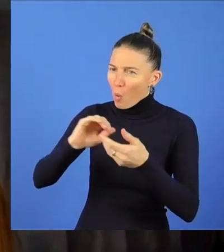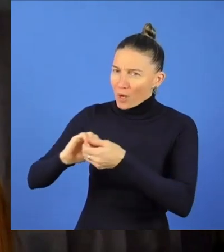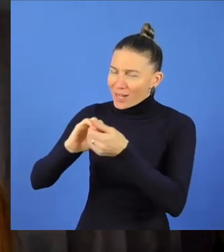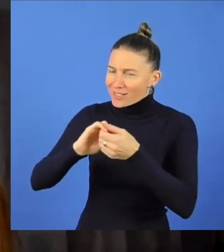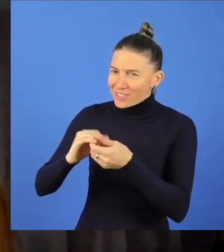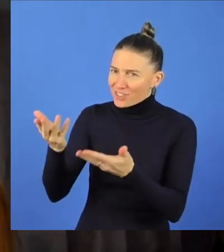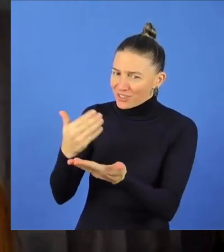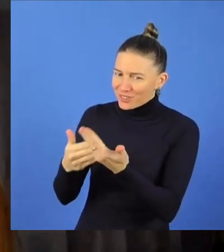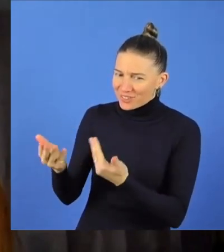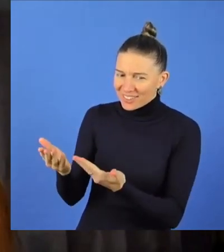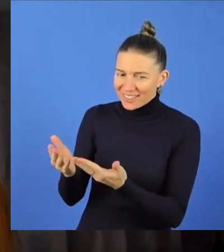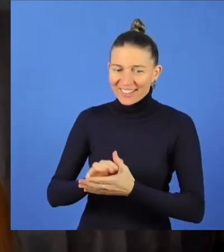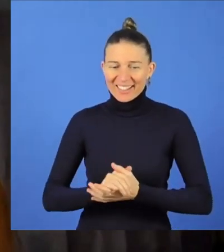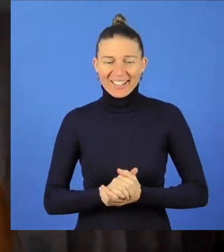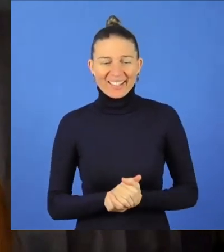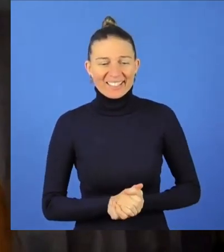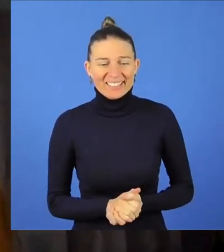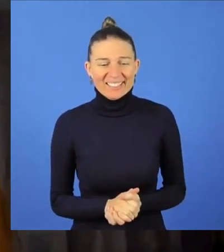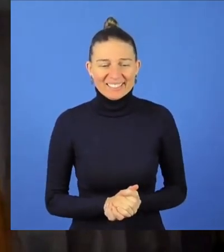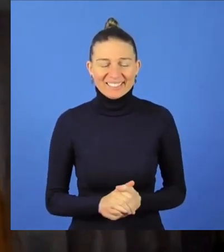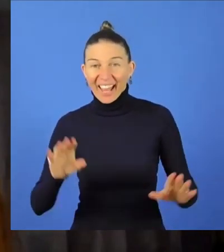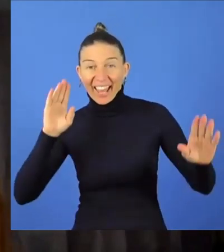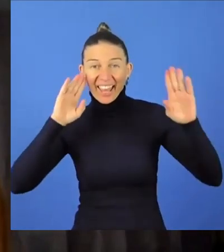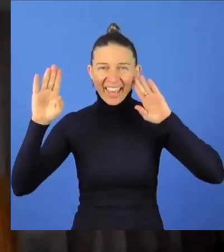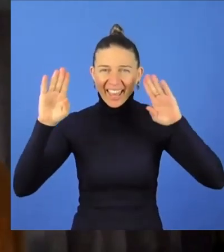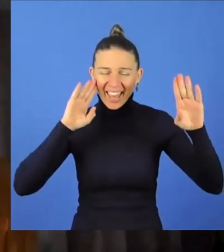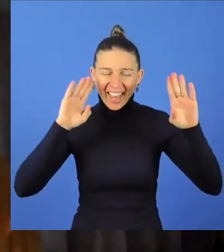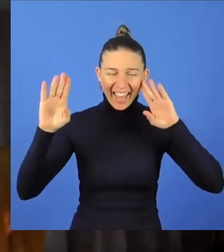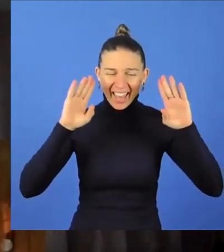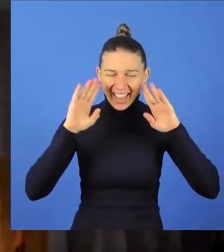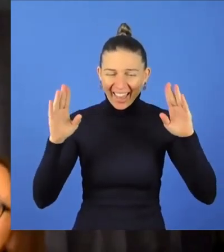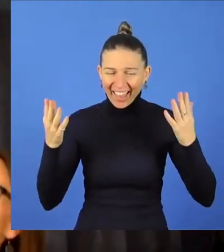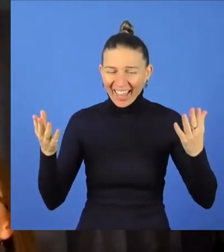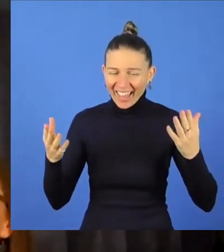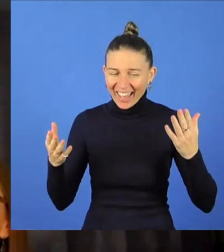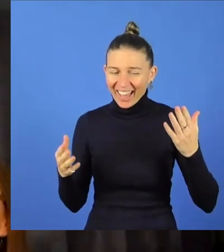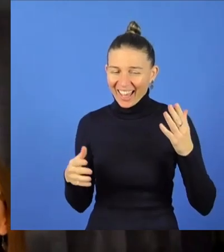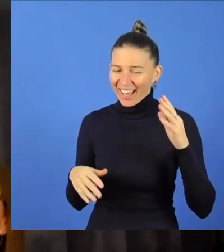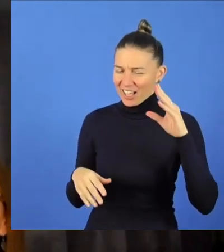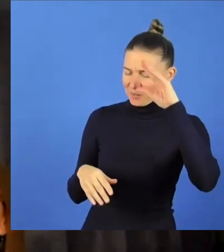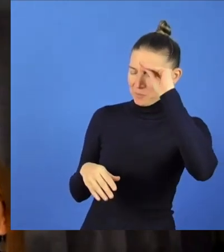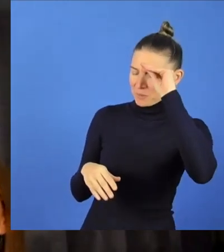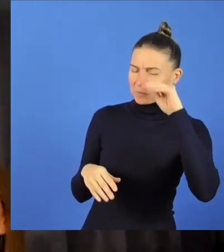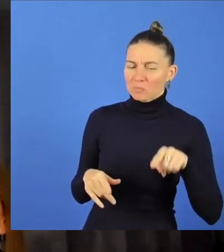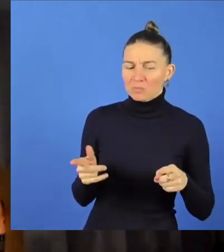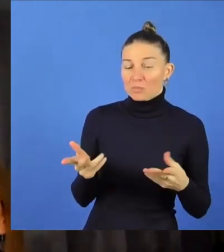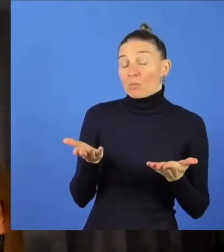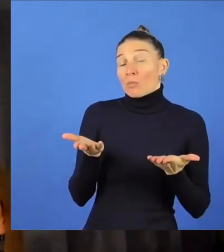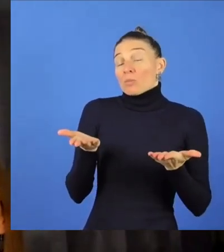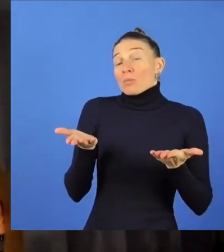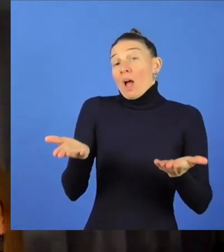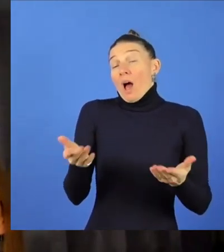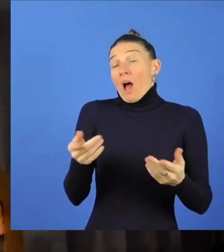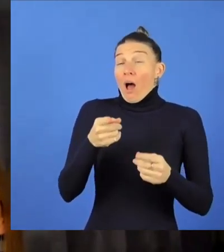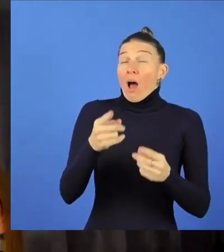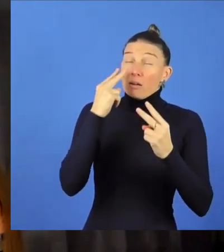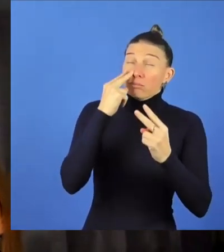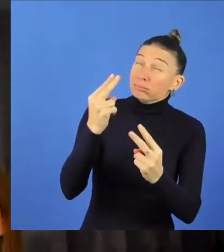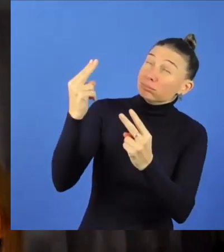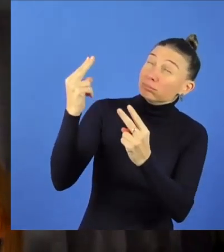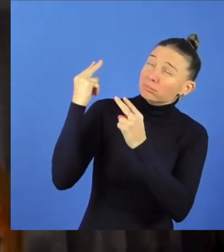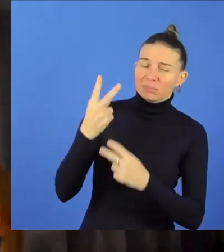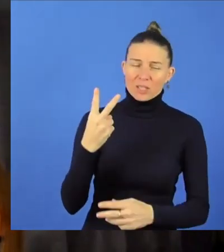Hi. Hello, guys. Hi. Well, if you look at Woop, we basically have to look back 2 years in time because that's